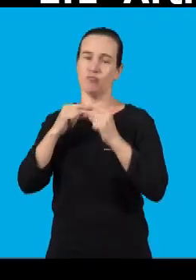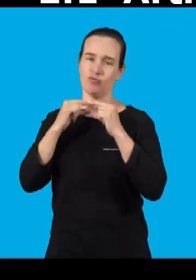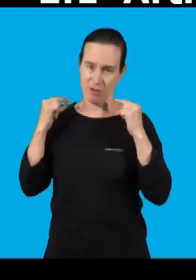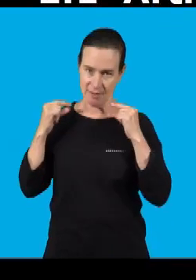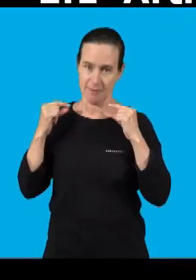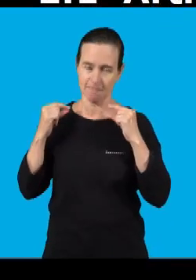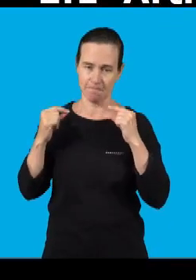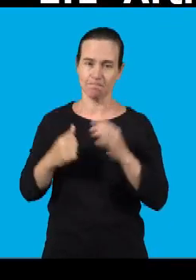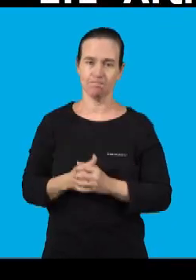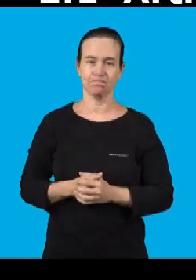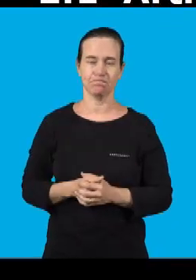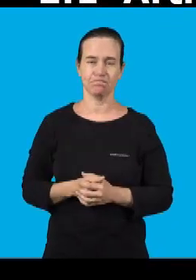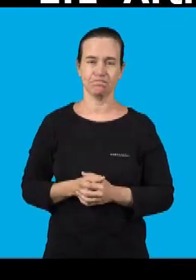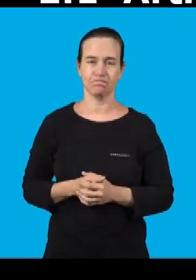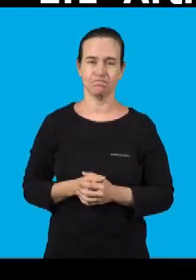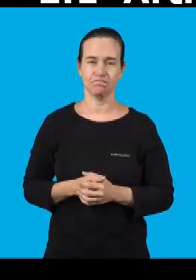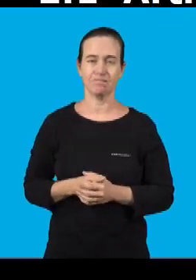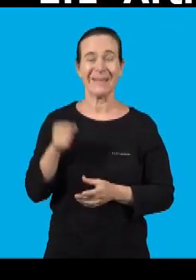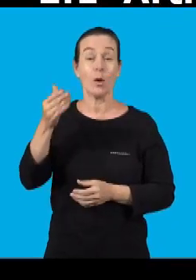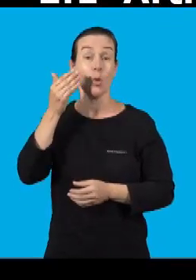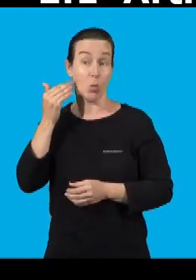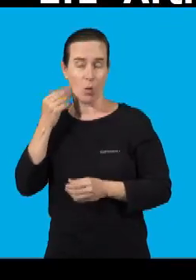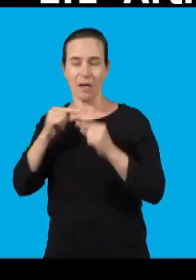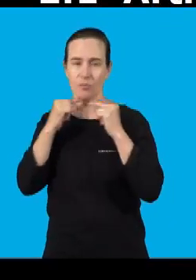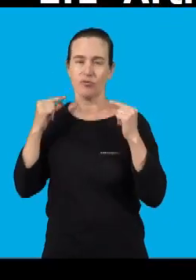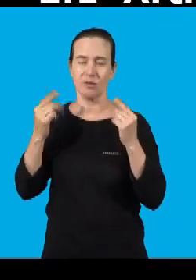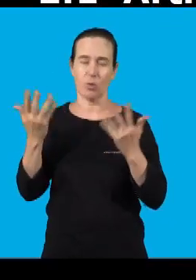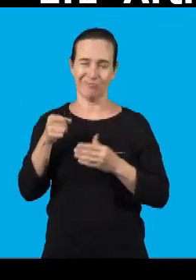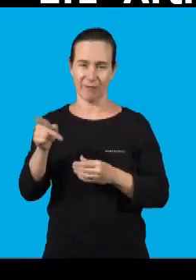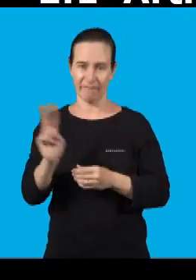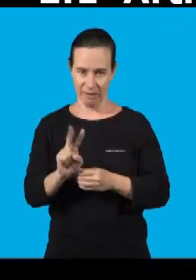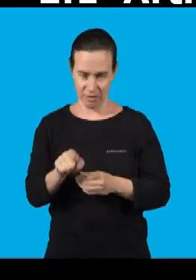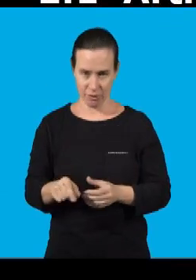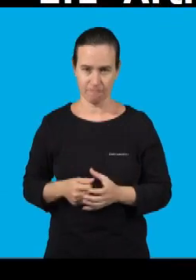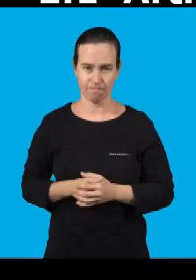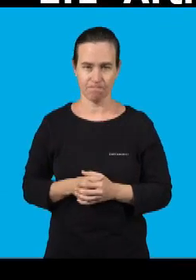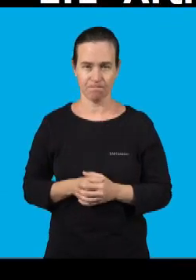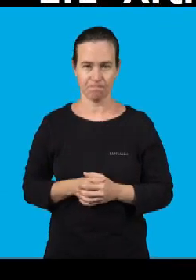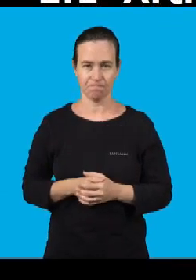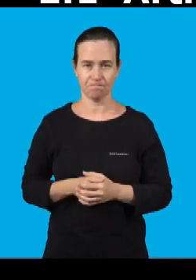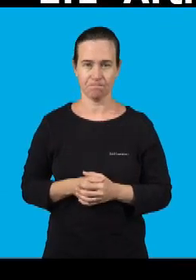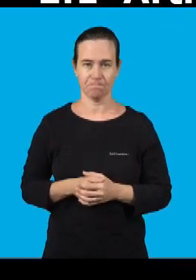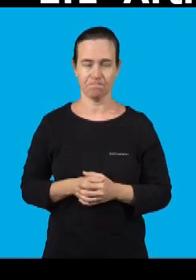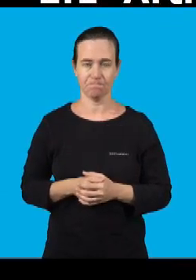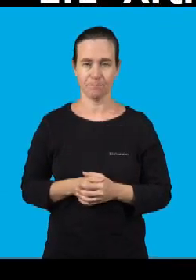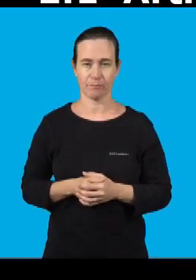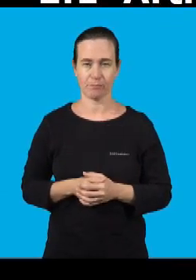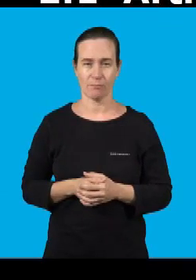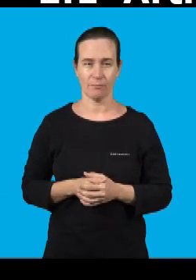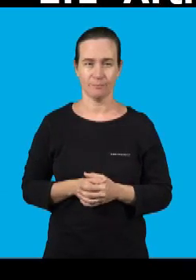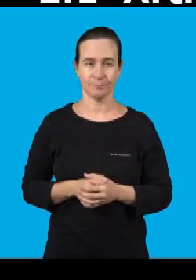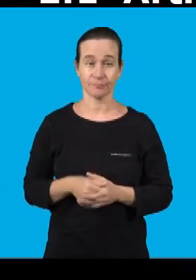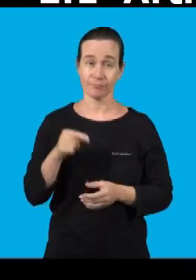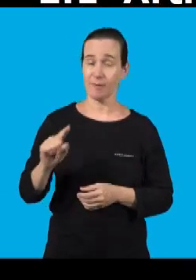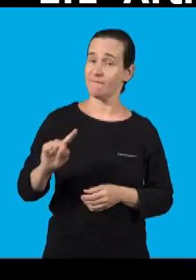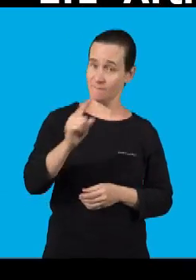remember he's the white priest in the village that was mentioned in the text. Okay, so there's our first